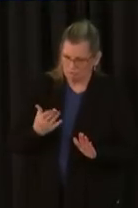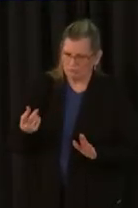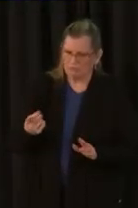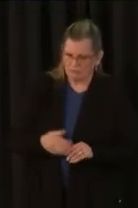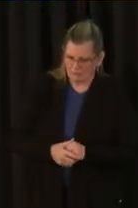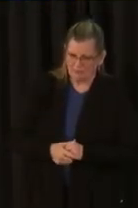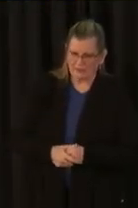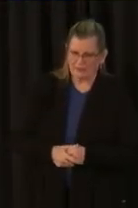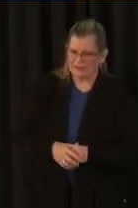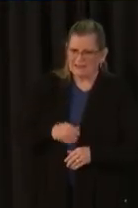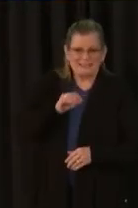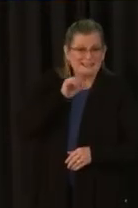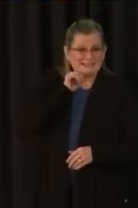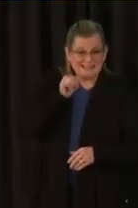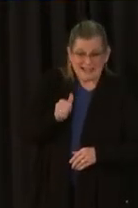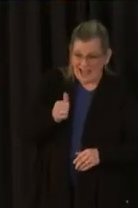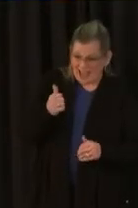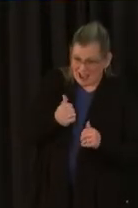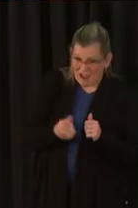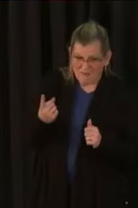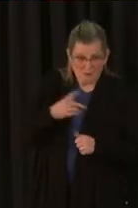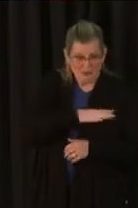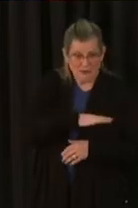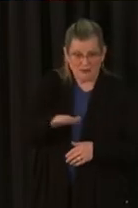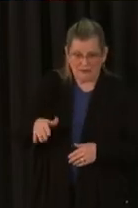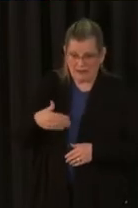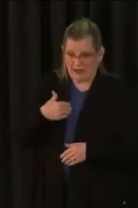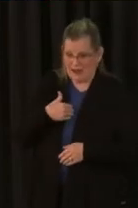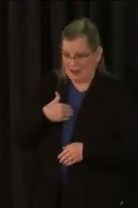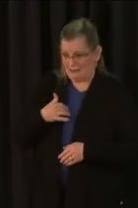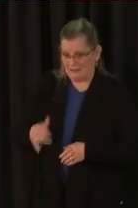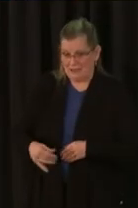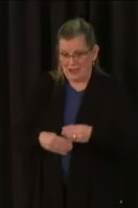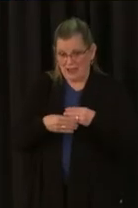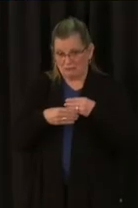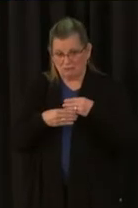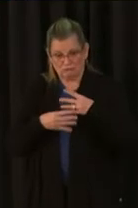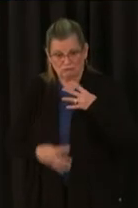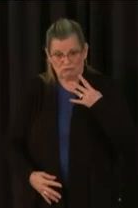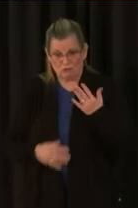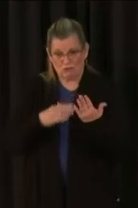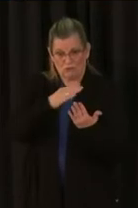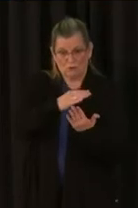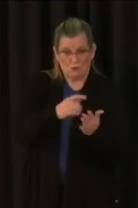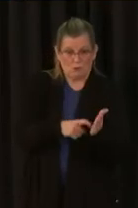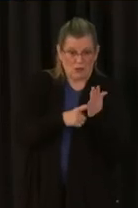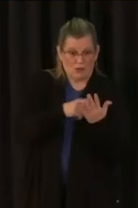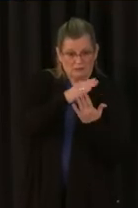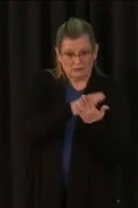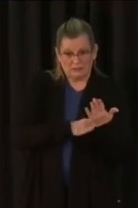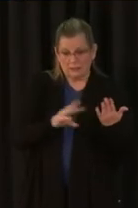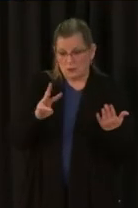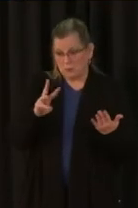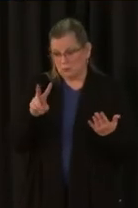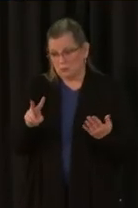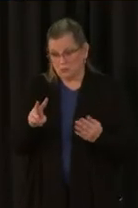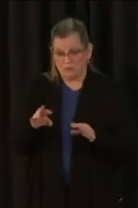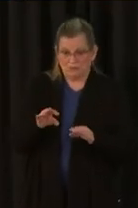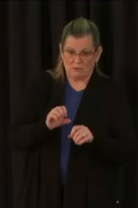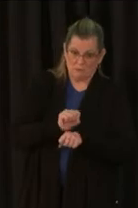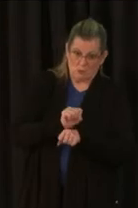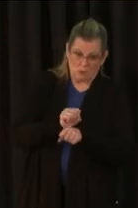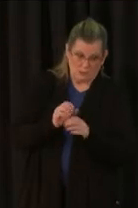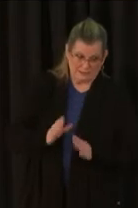particular industry. Not everyone has a full roster of just W-2 employees, and we know in this